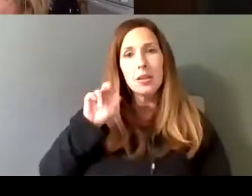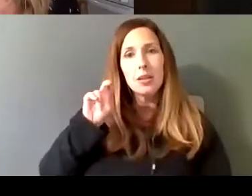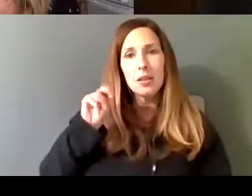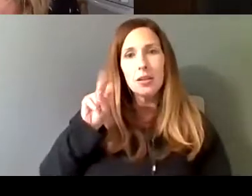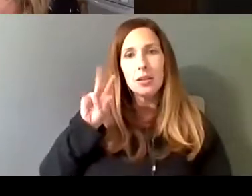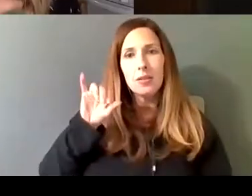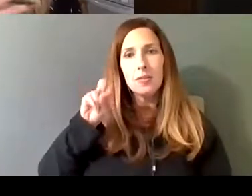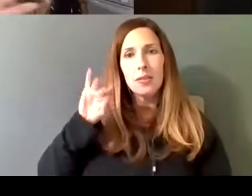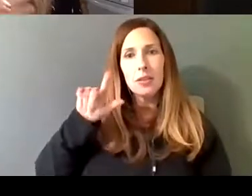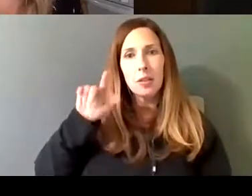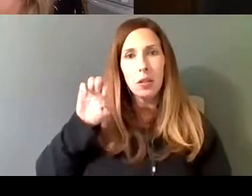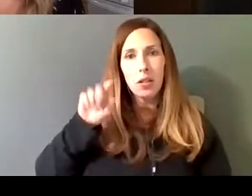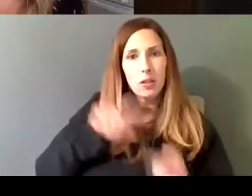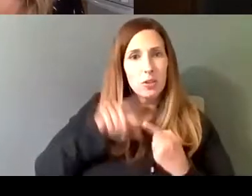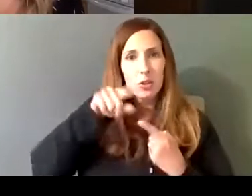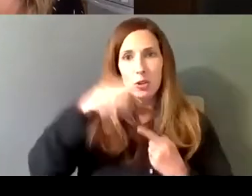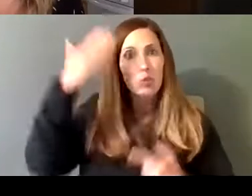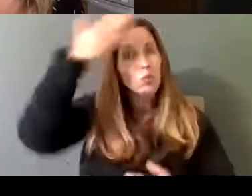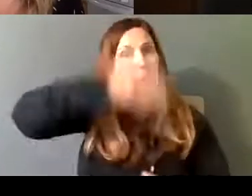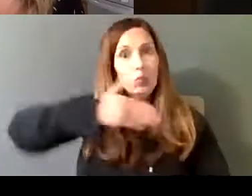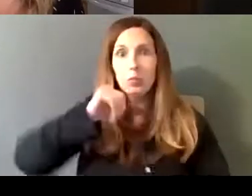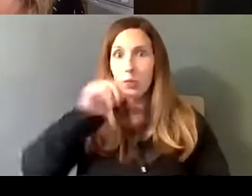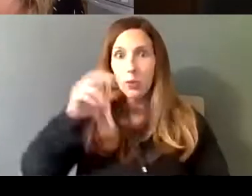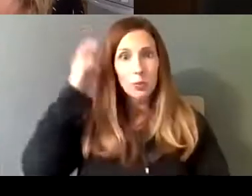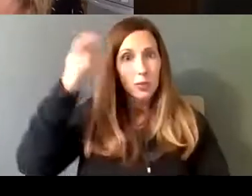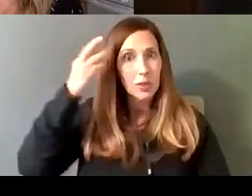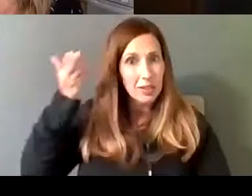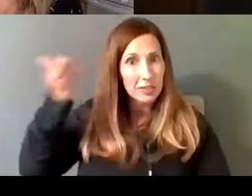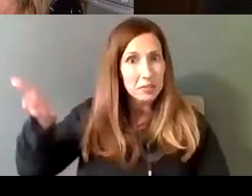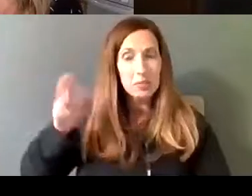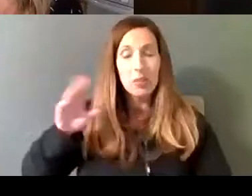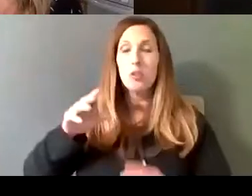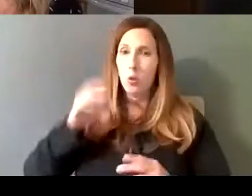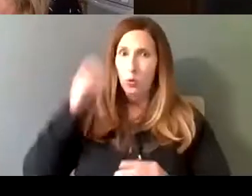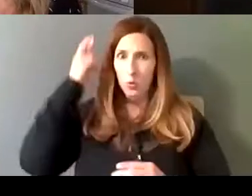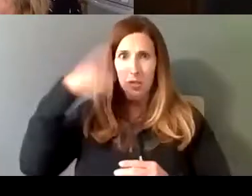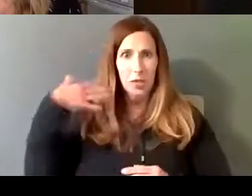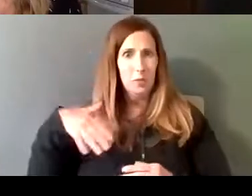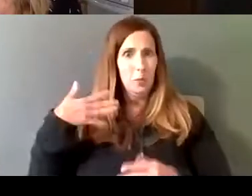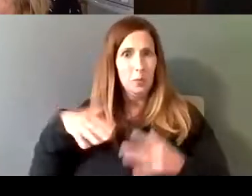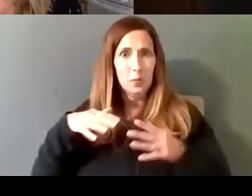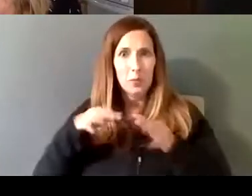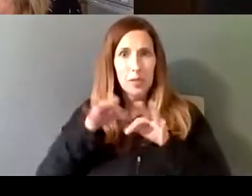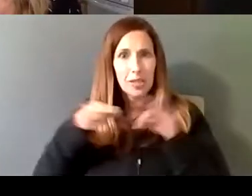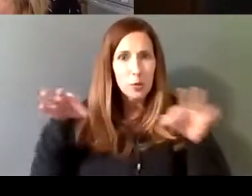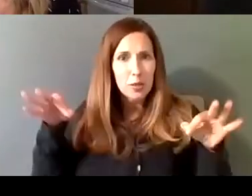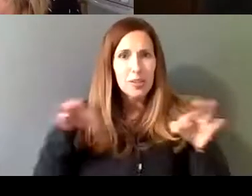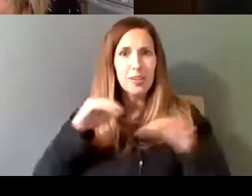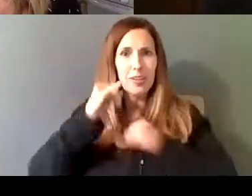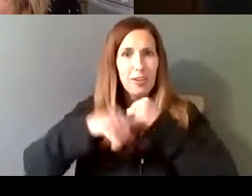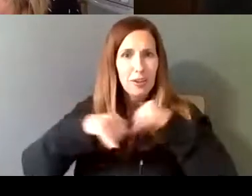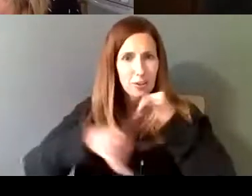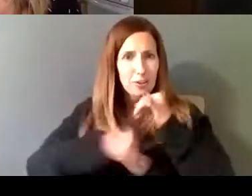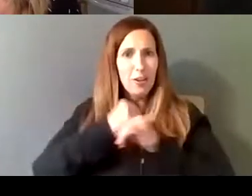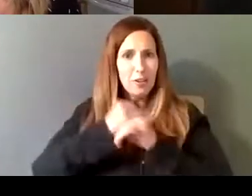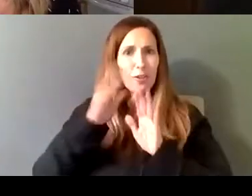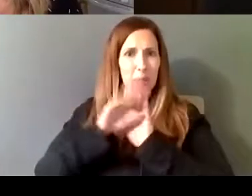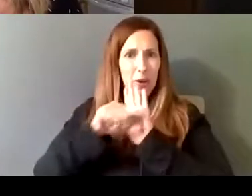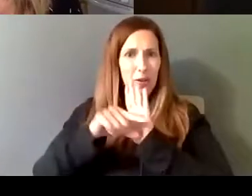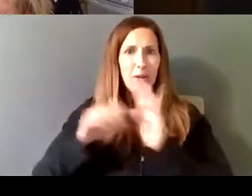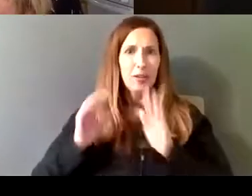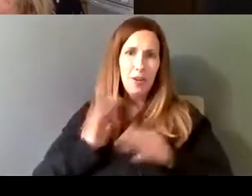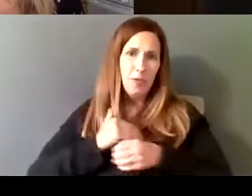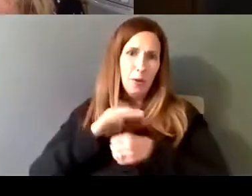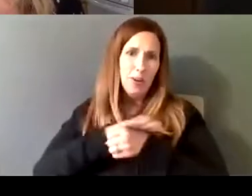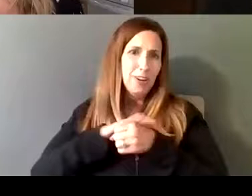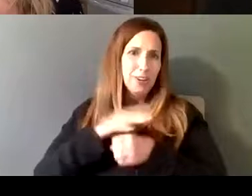so really understanding just how diverse the international and linguistic background of our region is always really, I